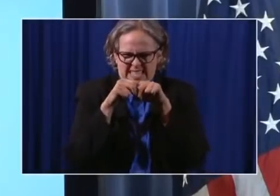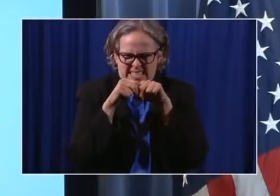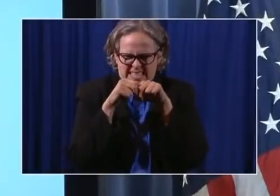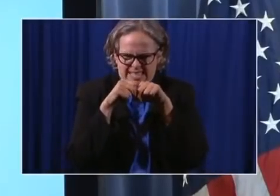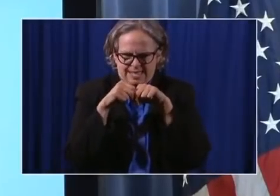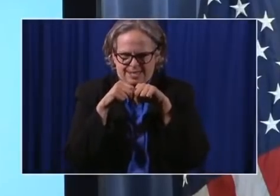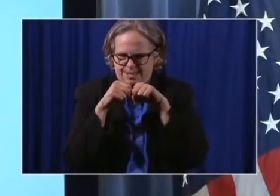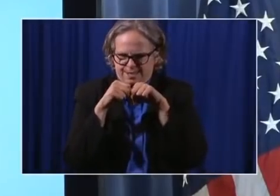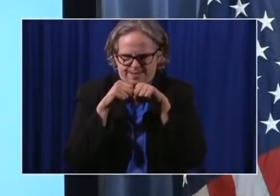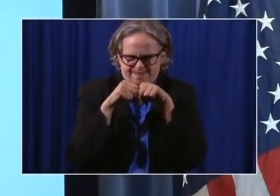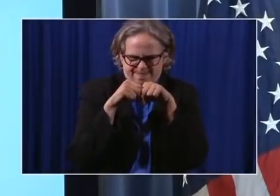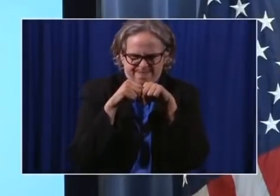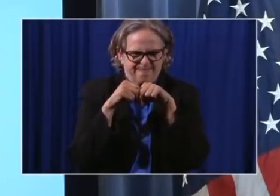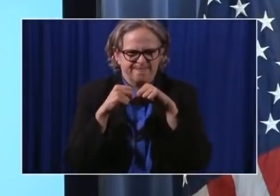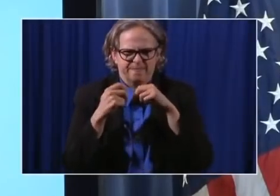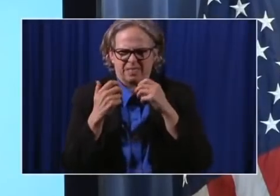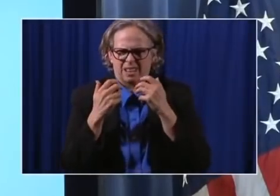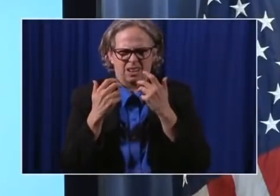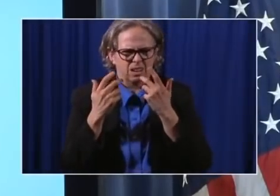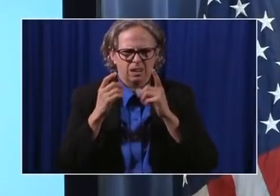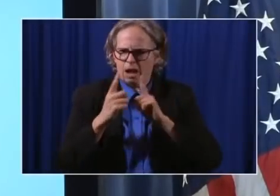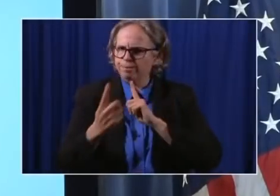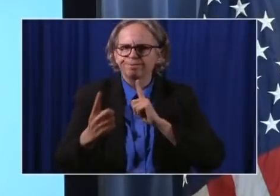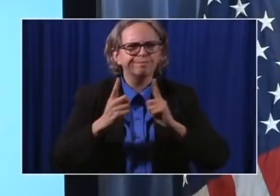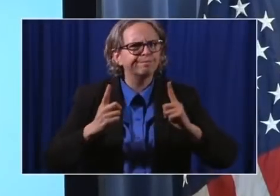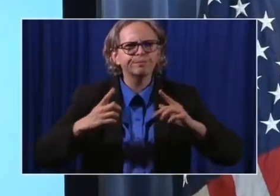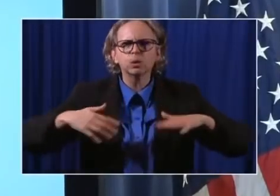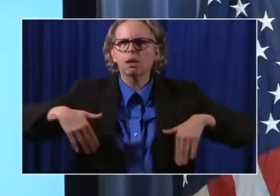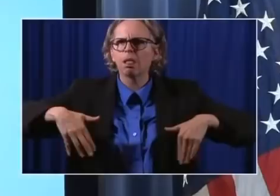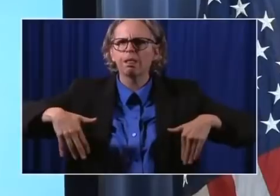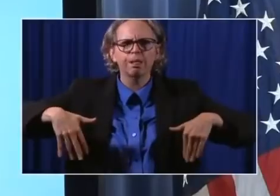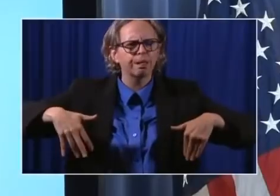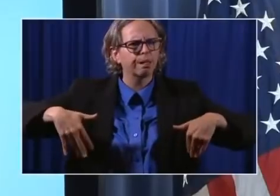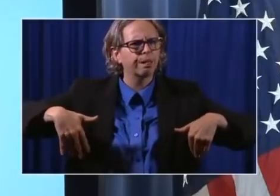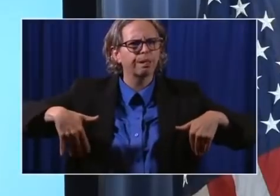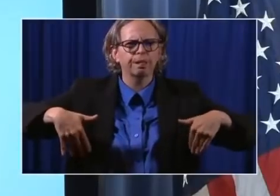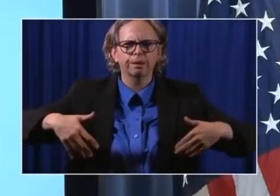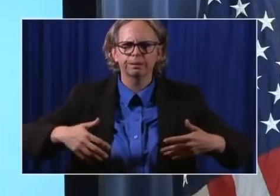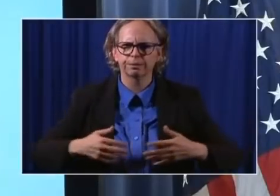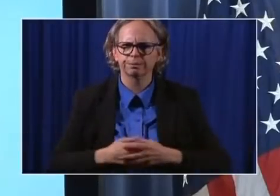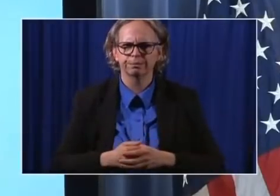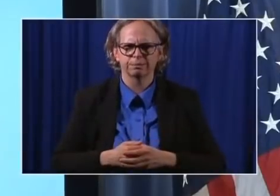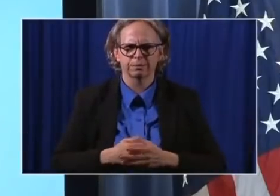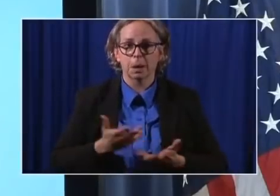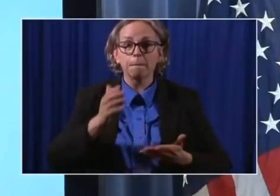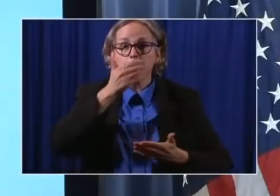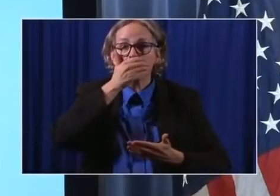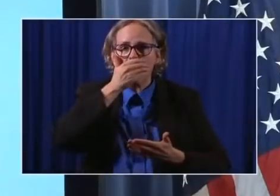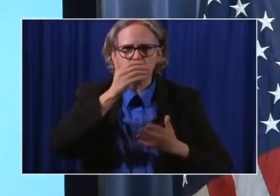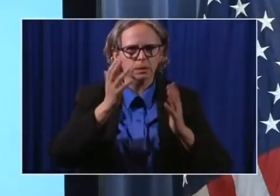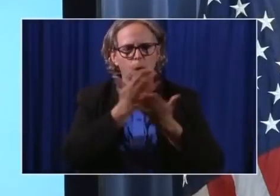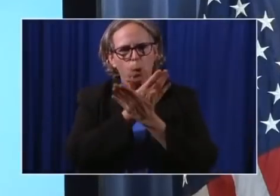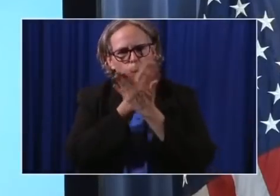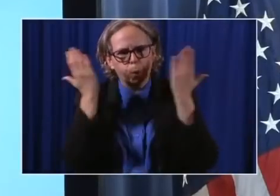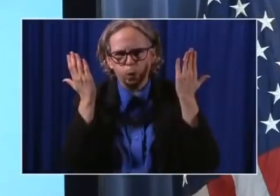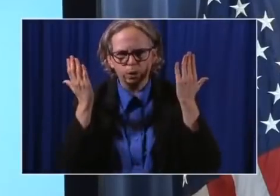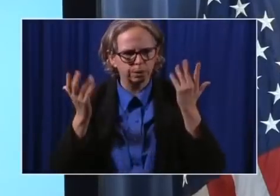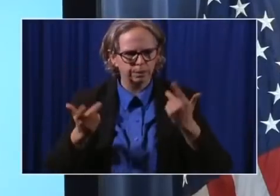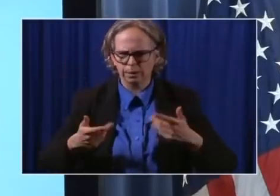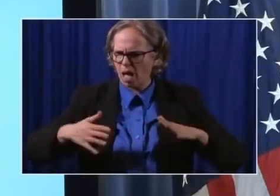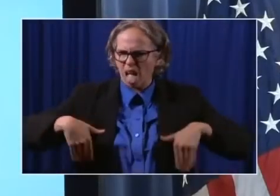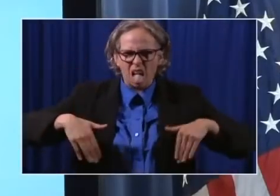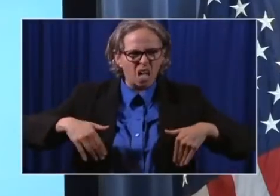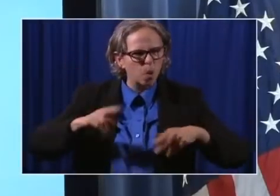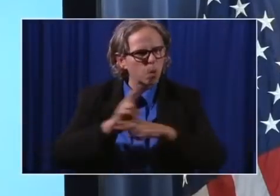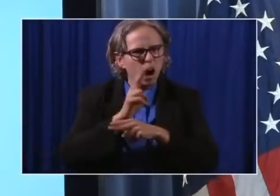no attempt to follow the Division of Health orders. There's no mask wearing by employees. There's absolutely no